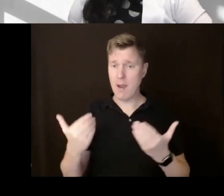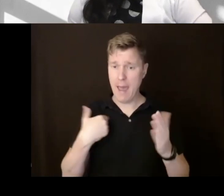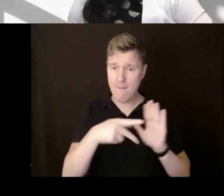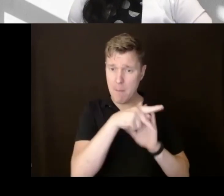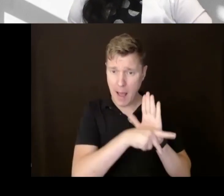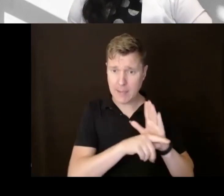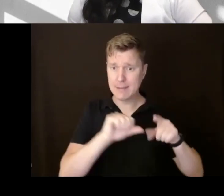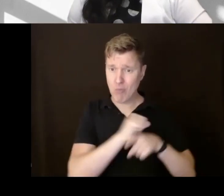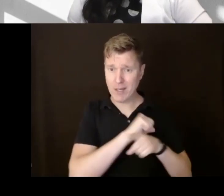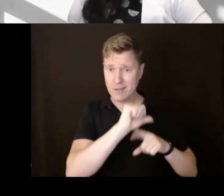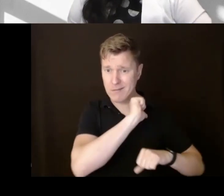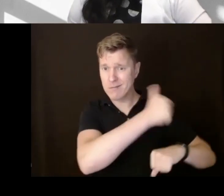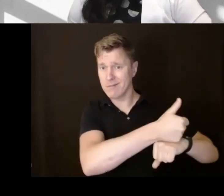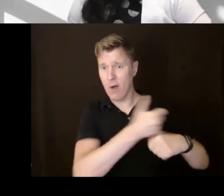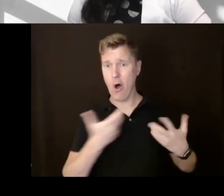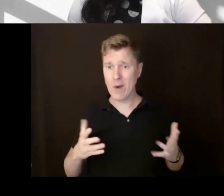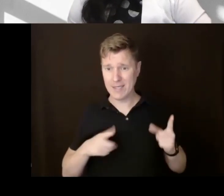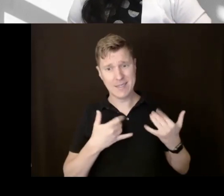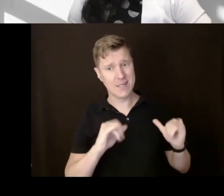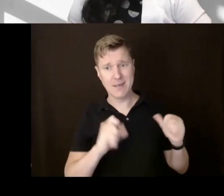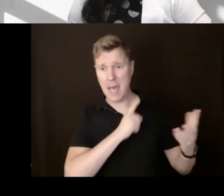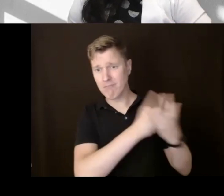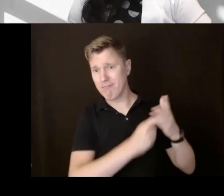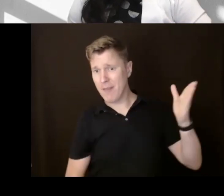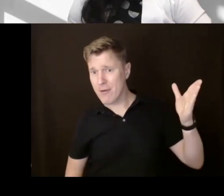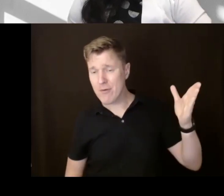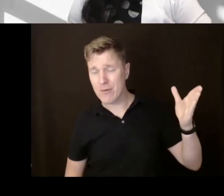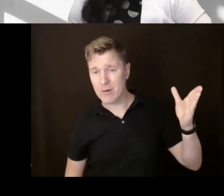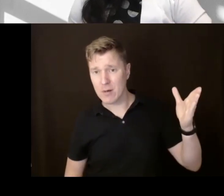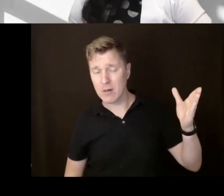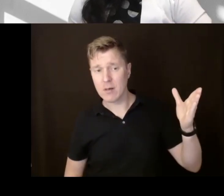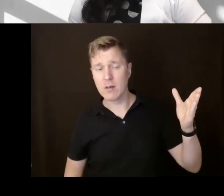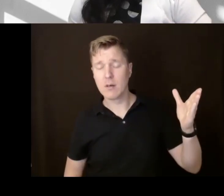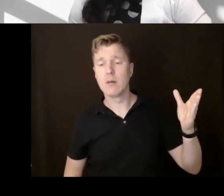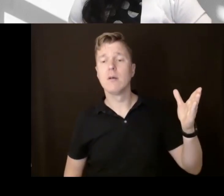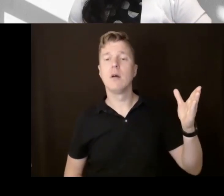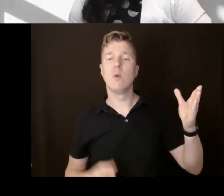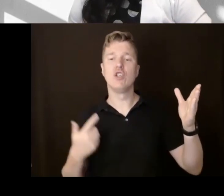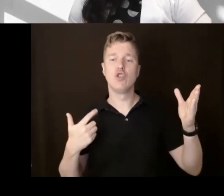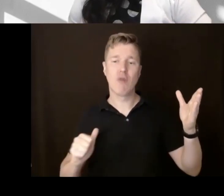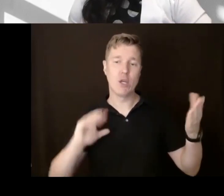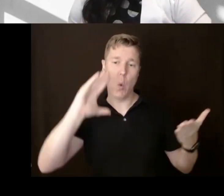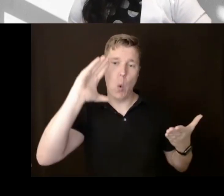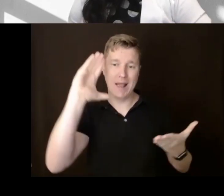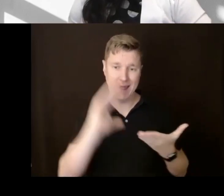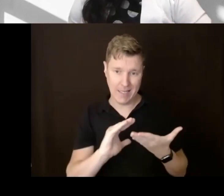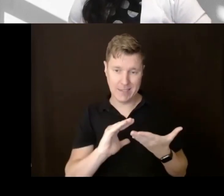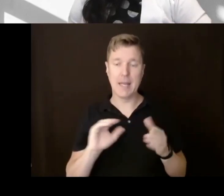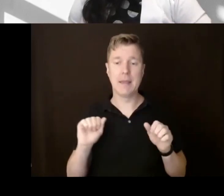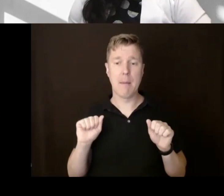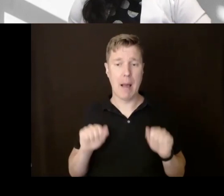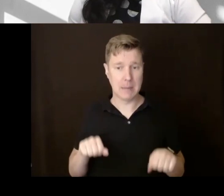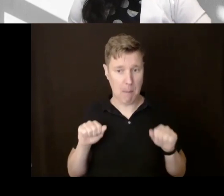practices in place, what we do is lessen the likelihood and create